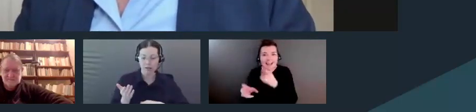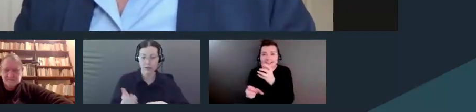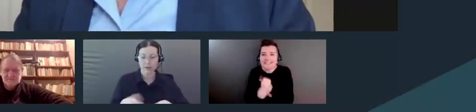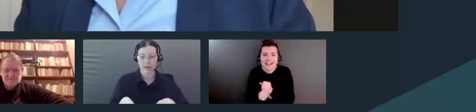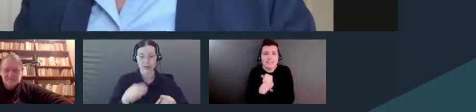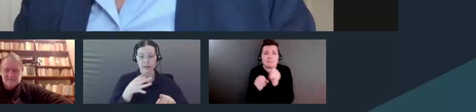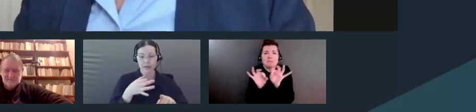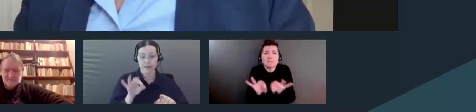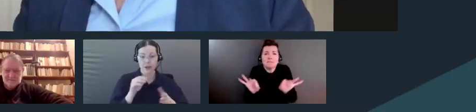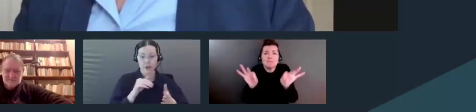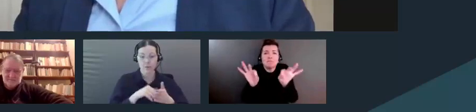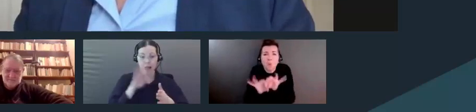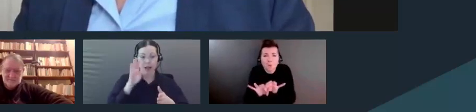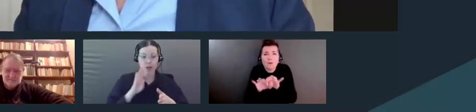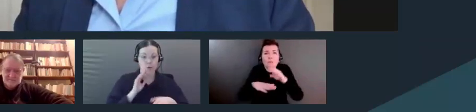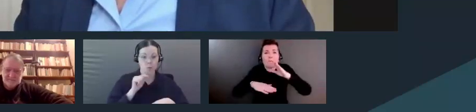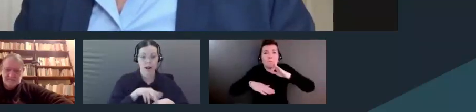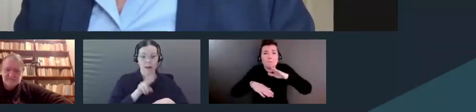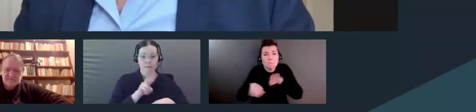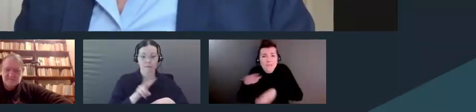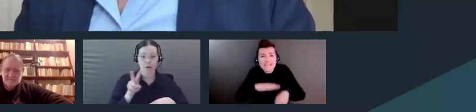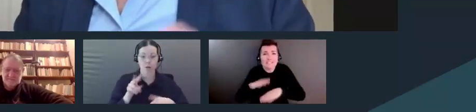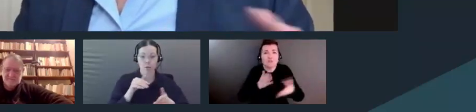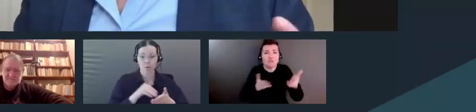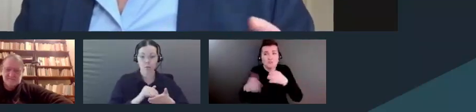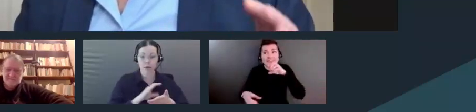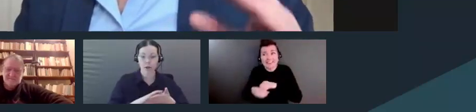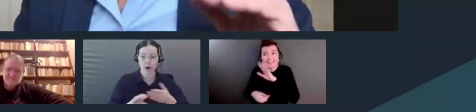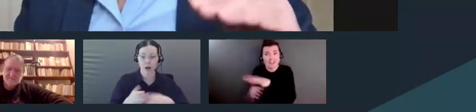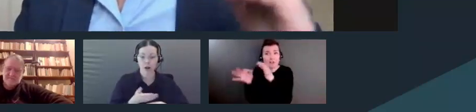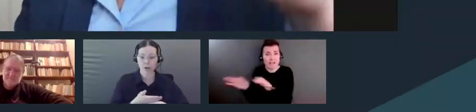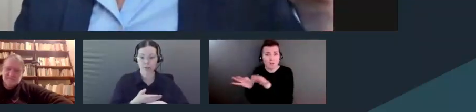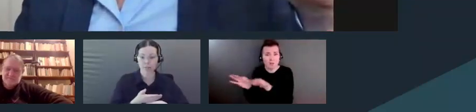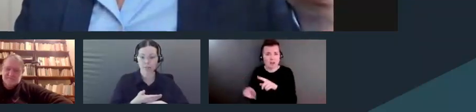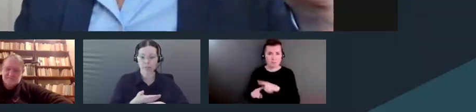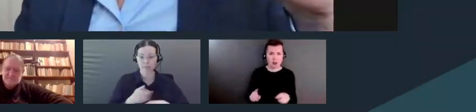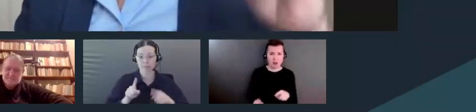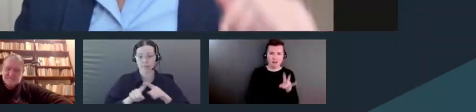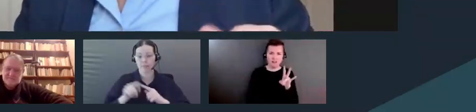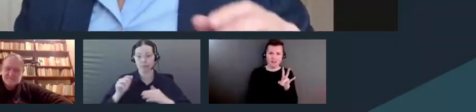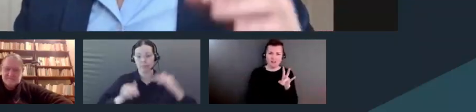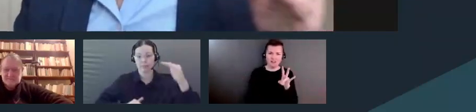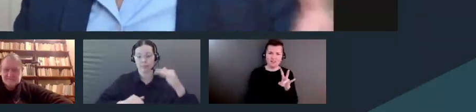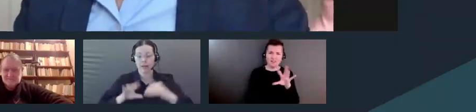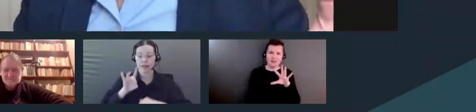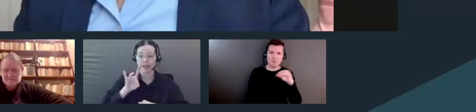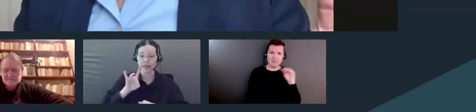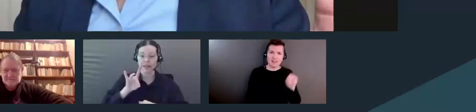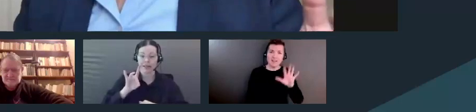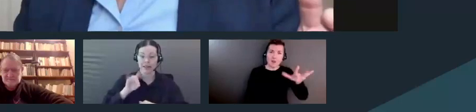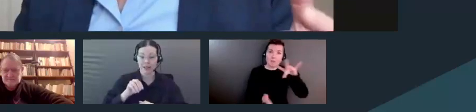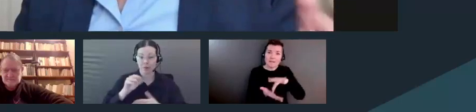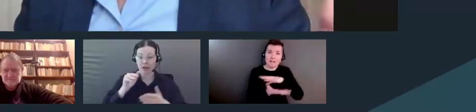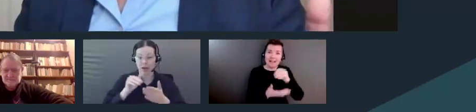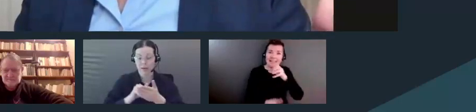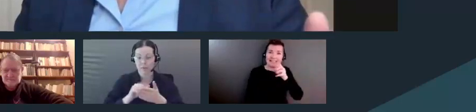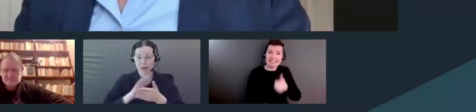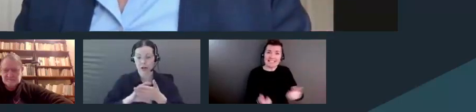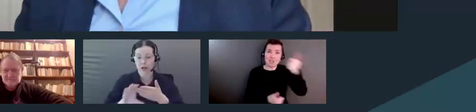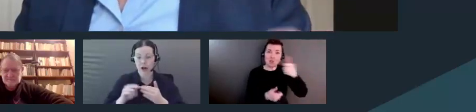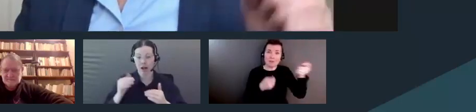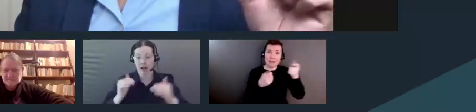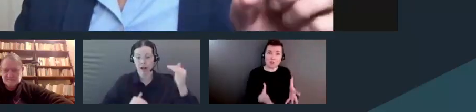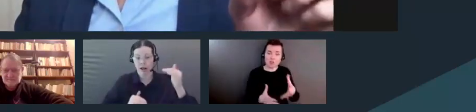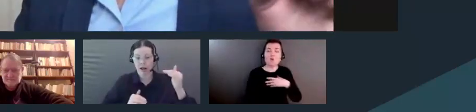language. Meanwhile, the 75% of the government's middle and senior managers are white people speaking